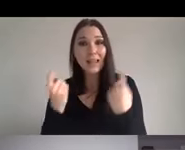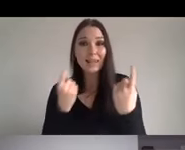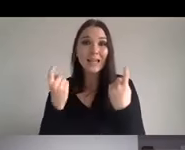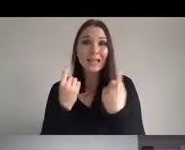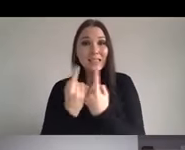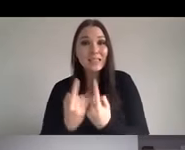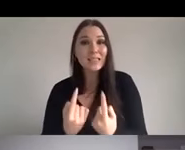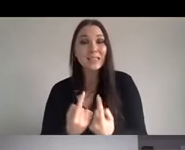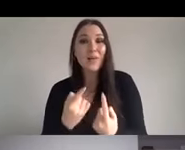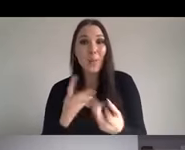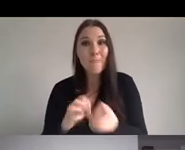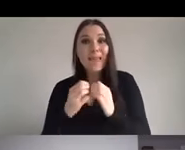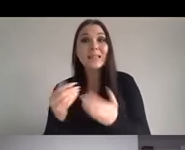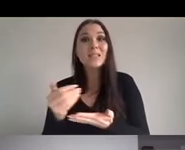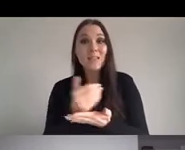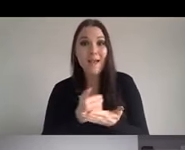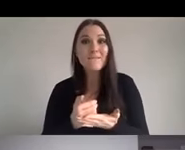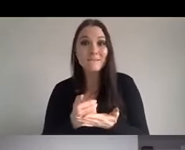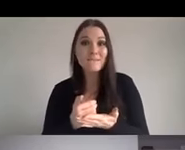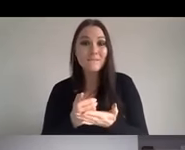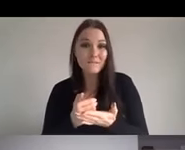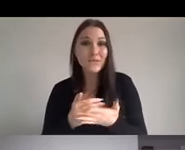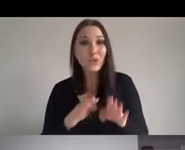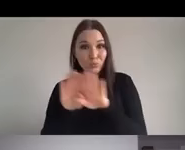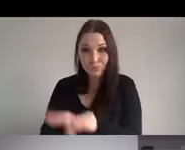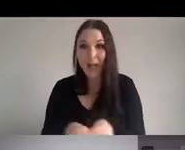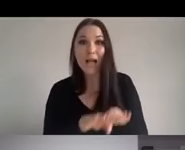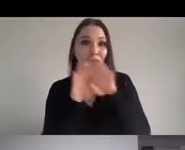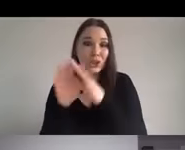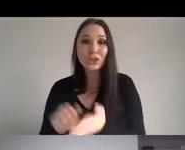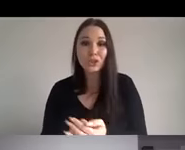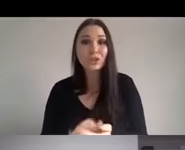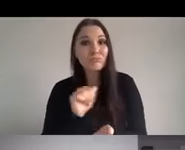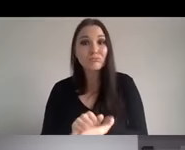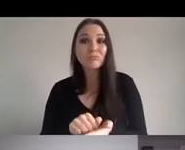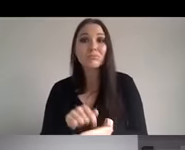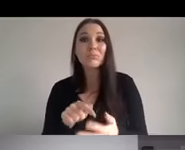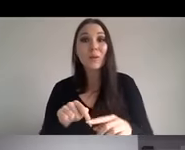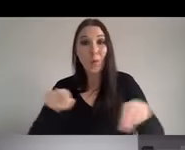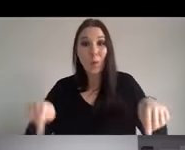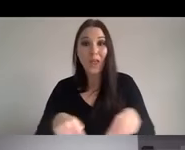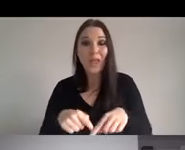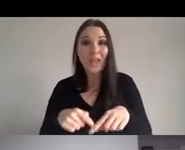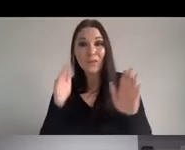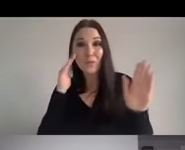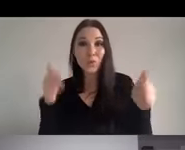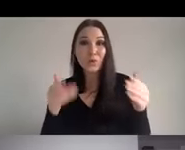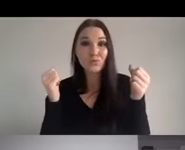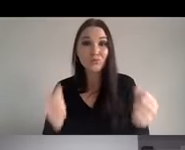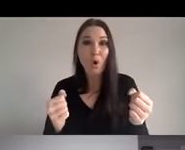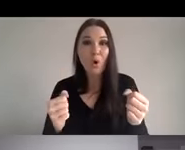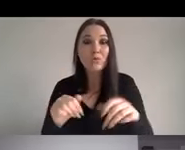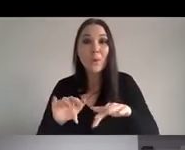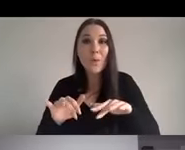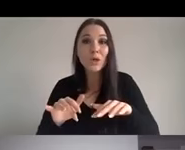and make that safe to the certification standards. And this is what we do. So we really focus on strong computer science people,